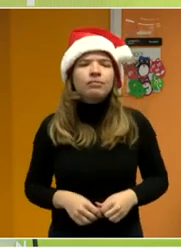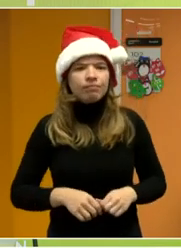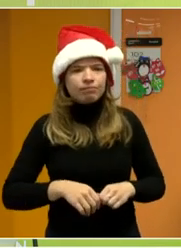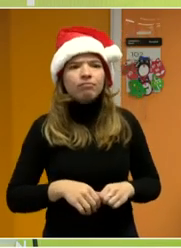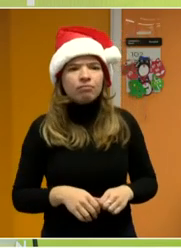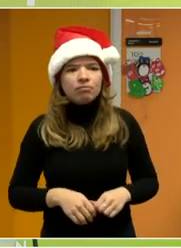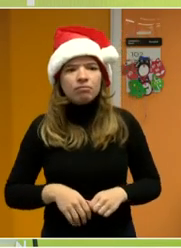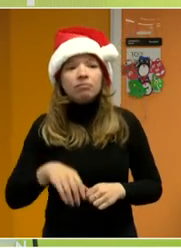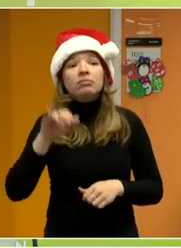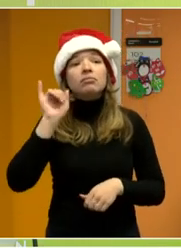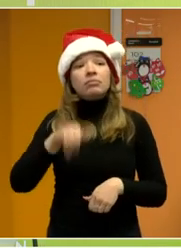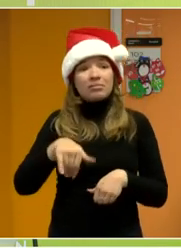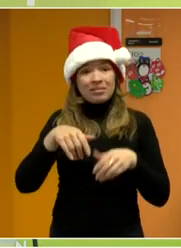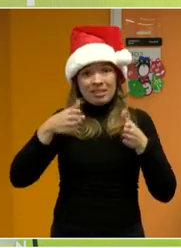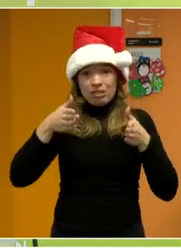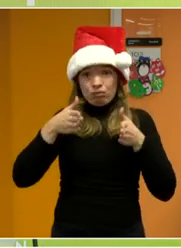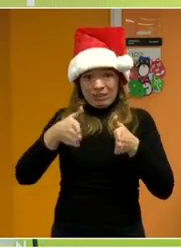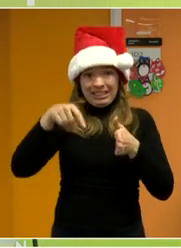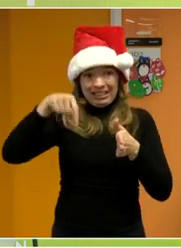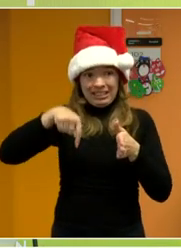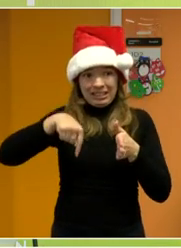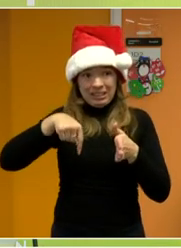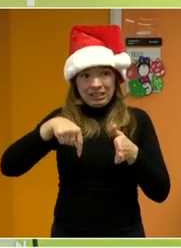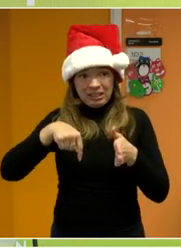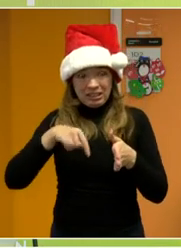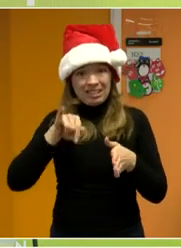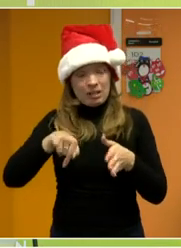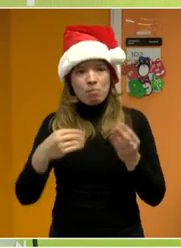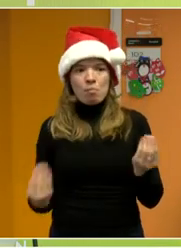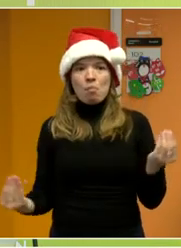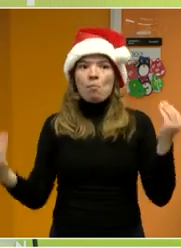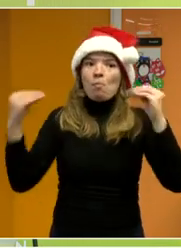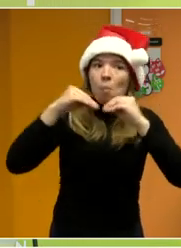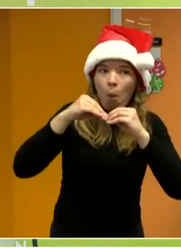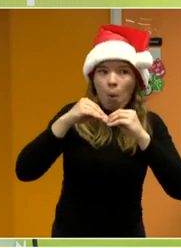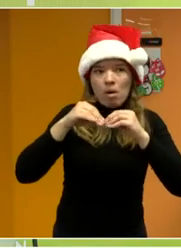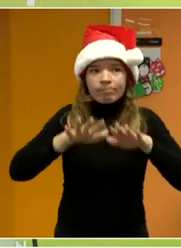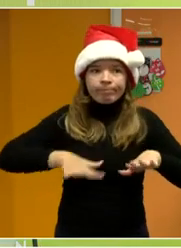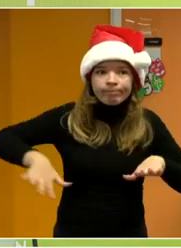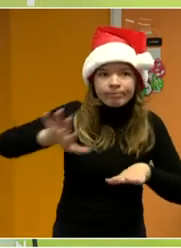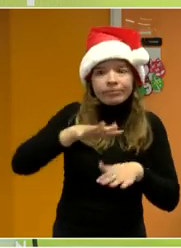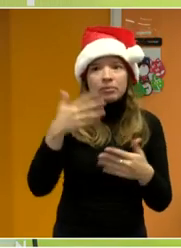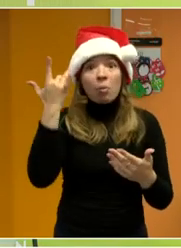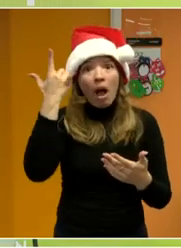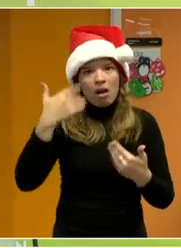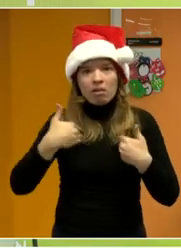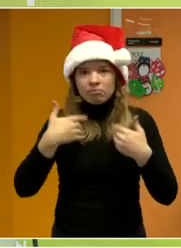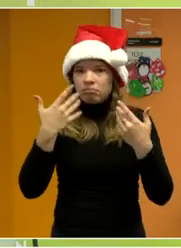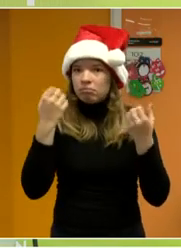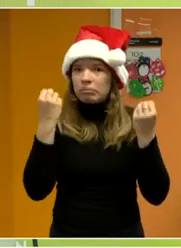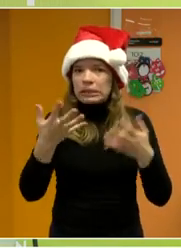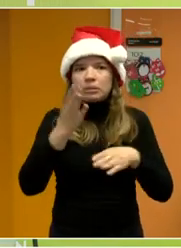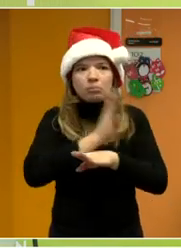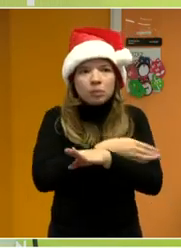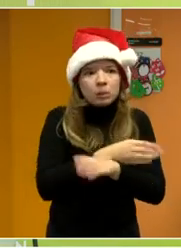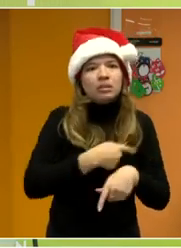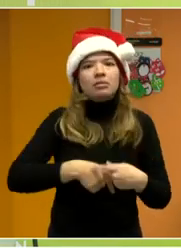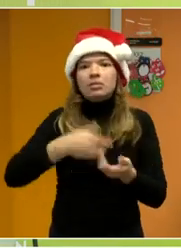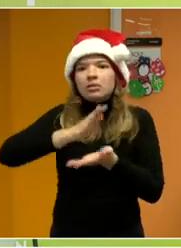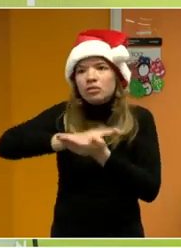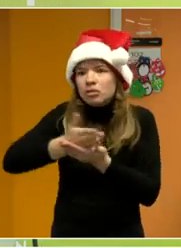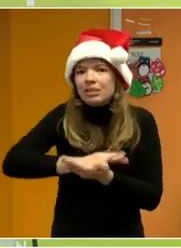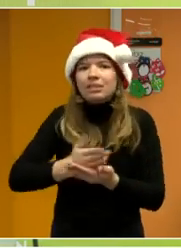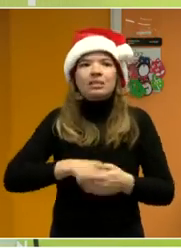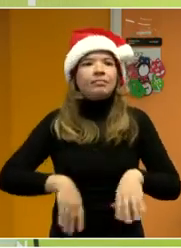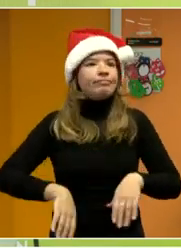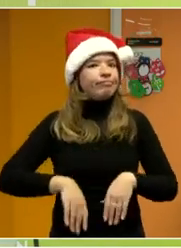and downstairs we have more space, which includes a music studio and a full kitchen for our culinary